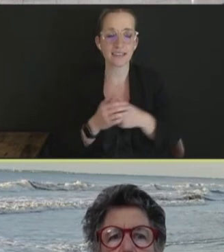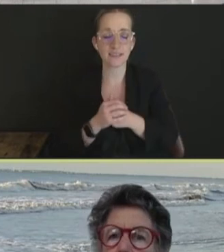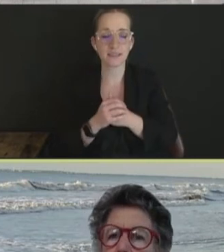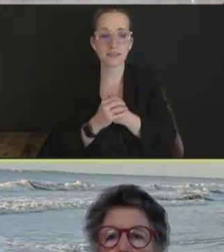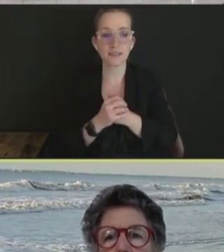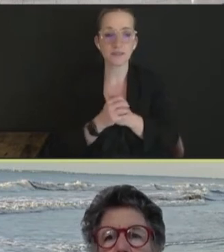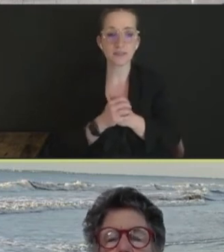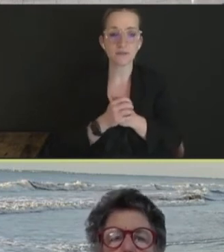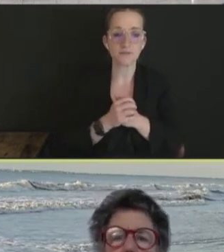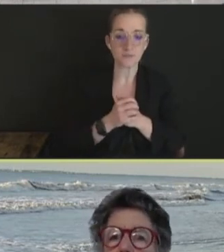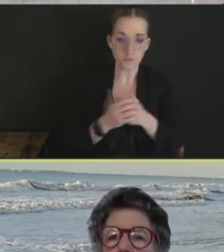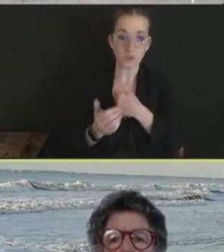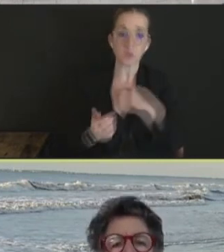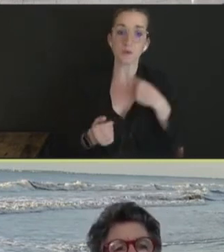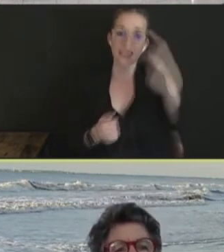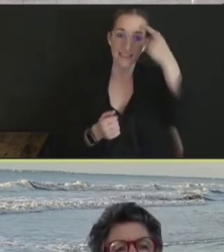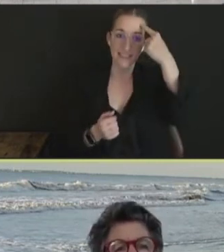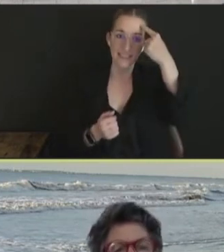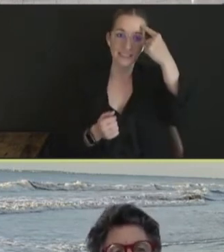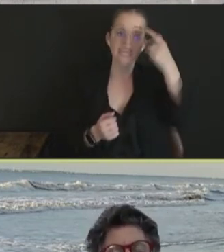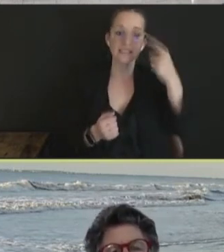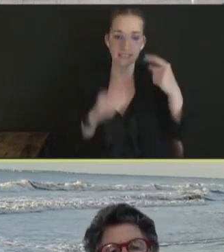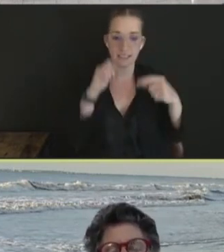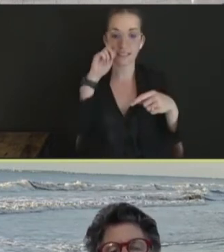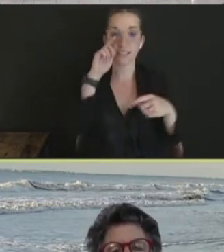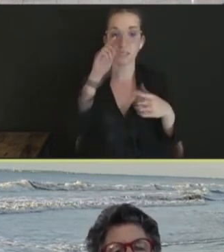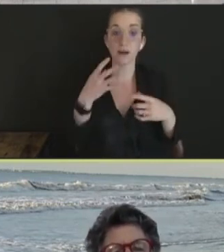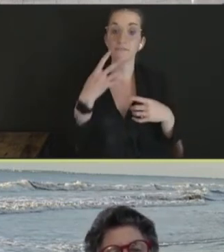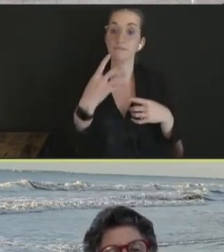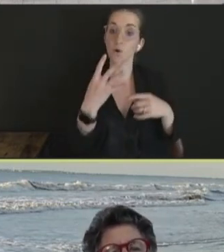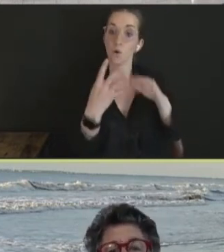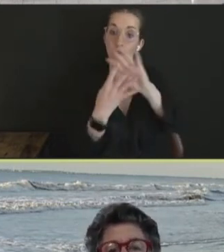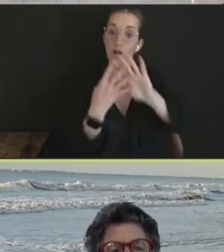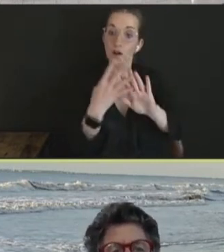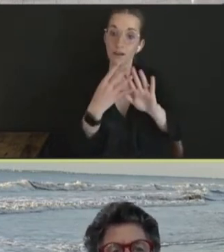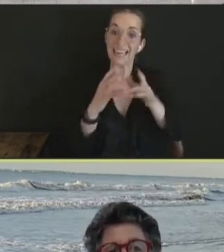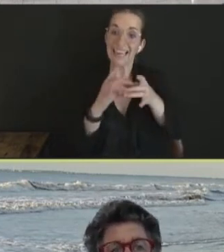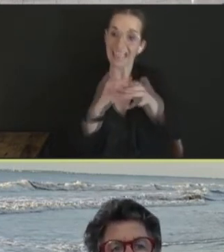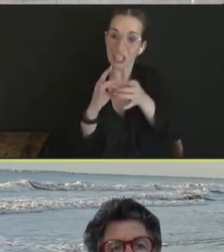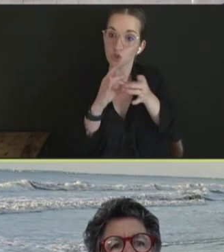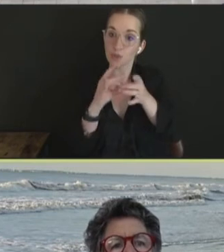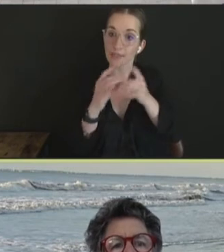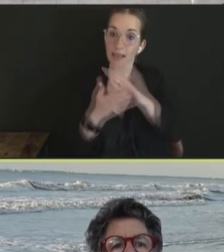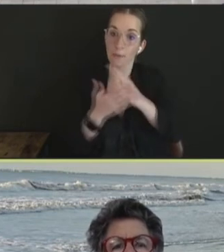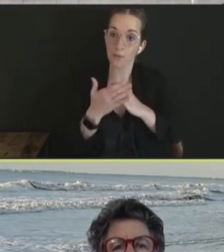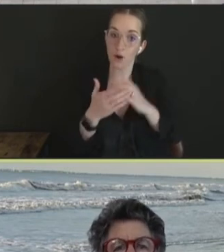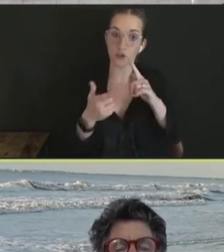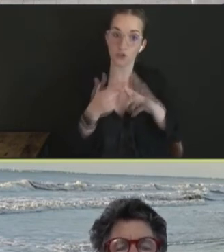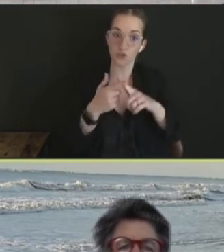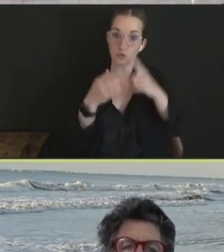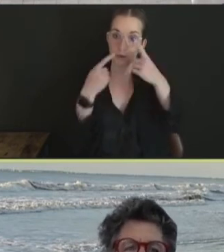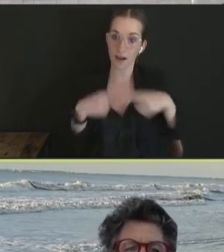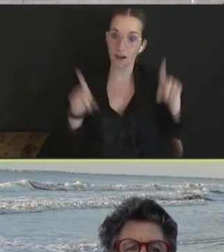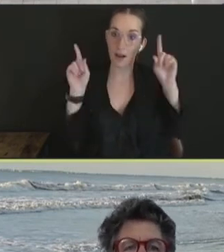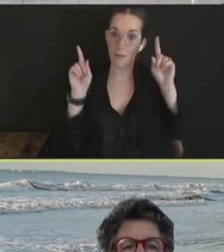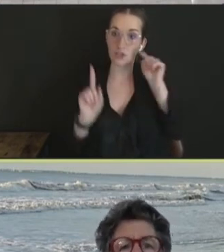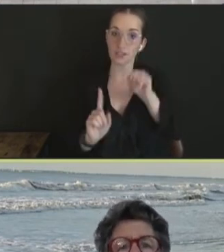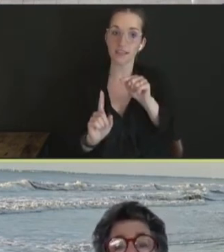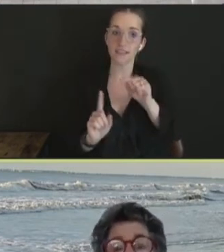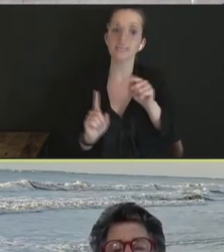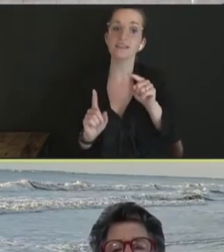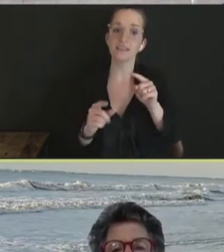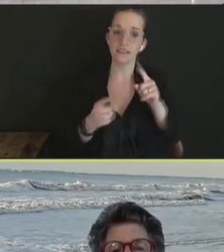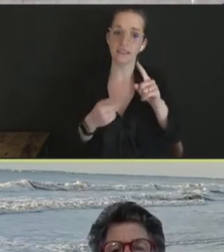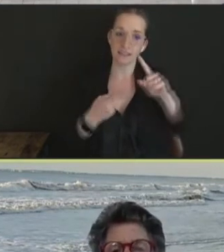So we think that there's probably 4 interrelated parts to getting to do this. We've talked a lot about, and you're all familiar with, the need for early warning